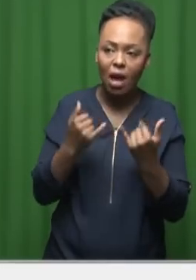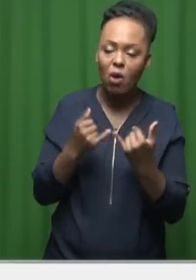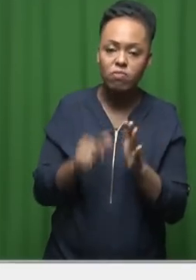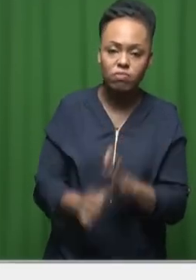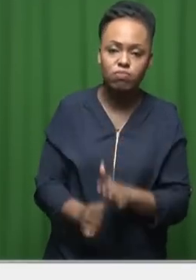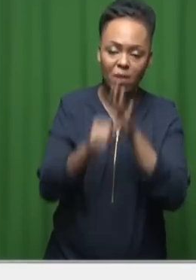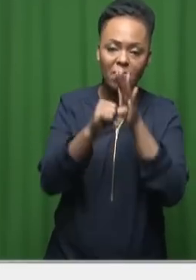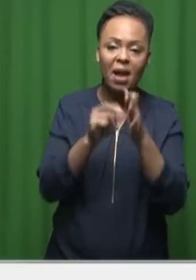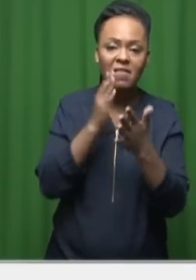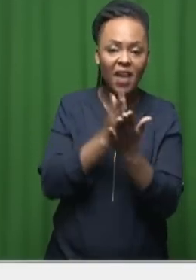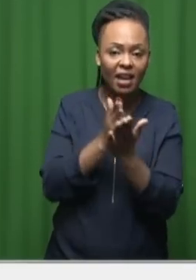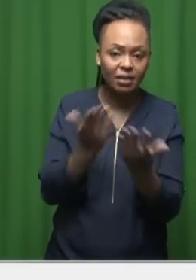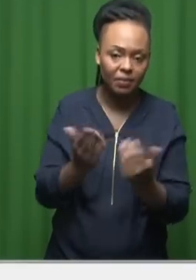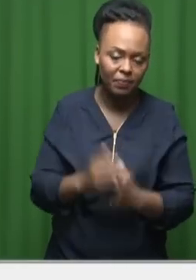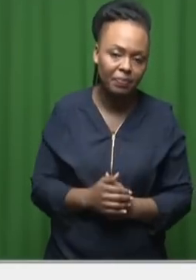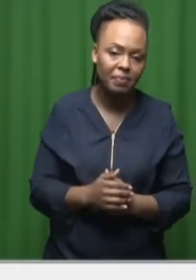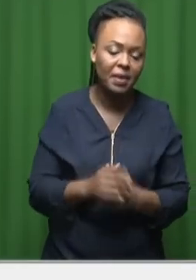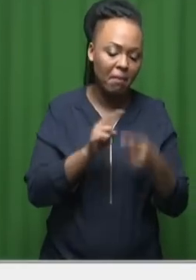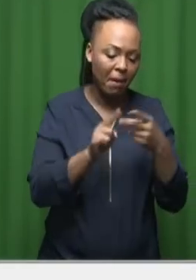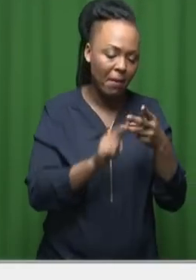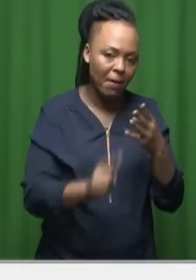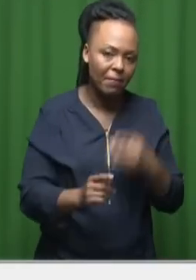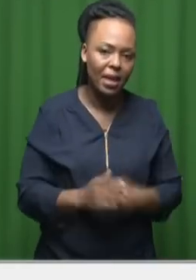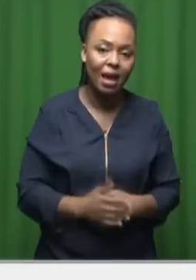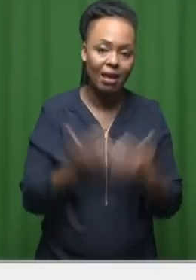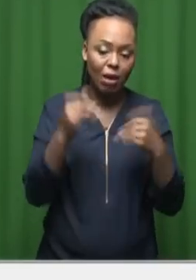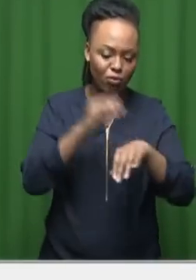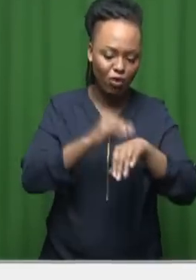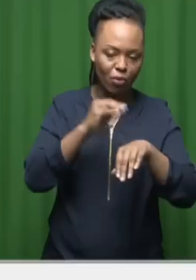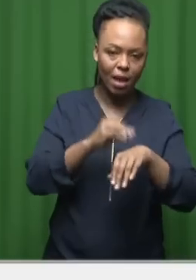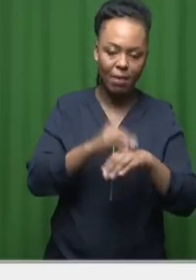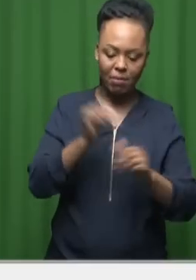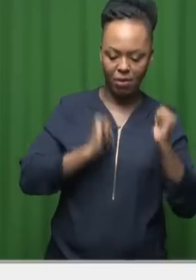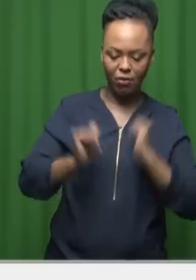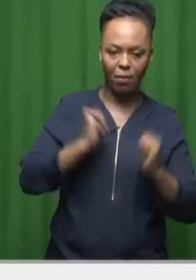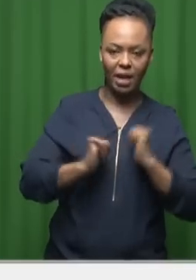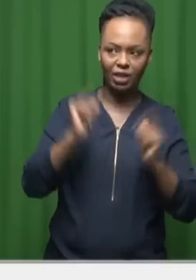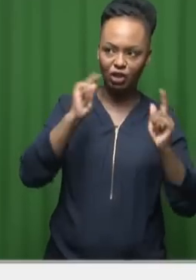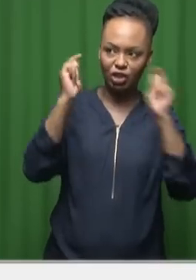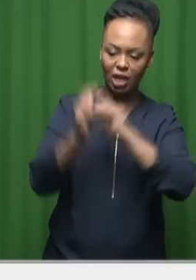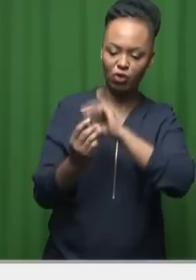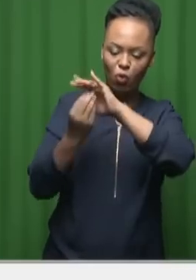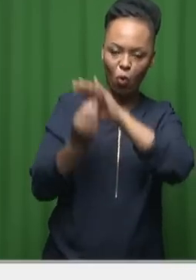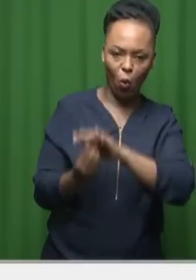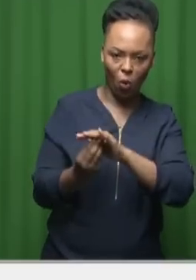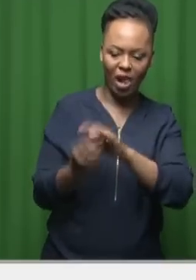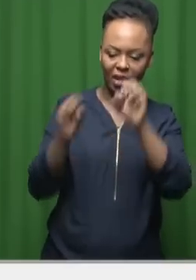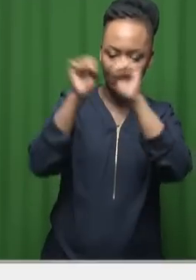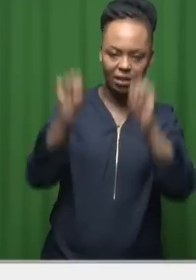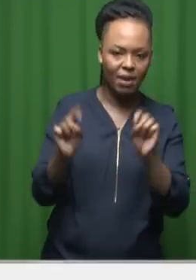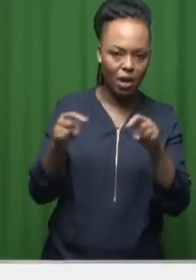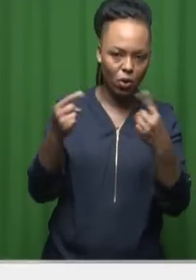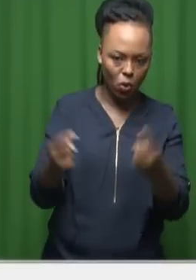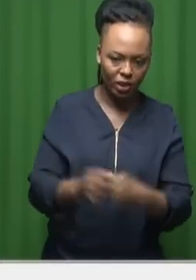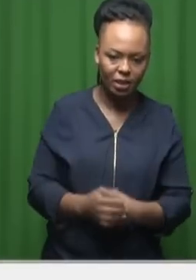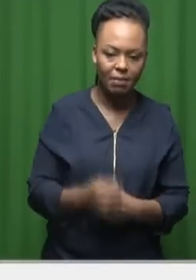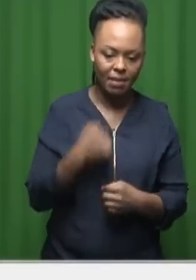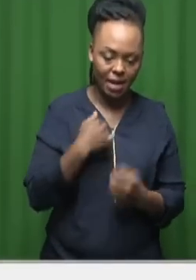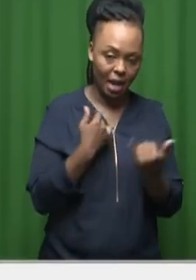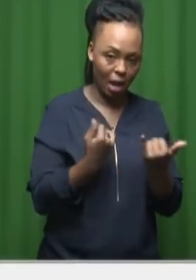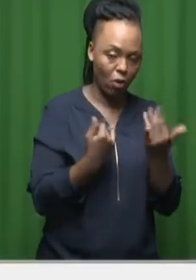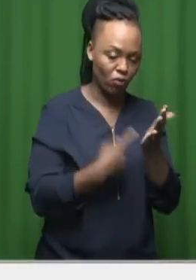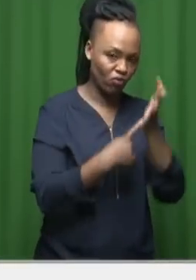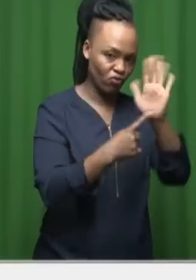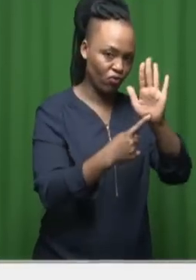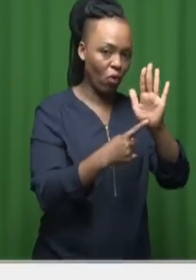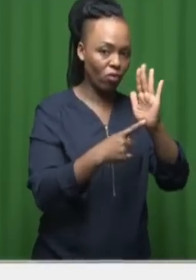the problem is you can't, with sheer willpower, change the performance of the coal fleet, I'm afraid. So what I've got here is this